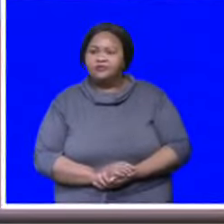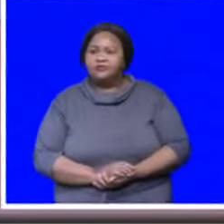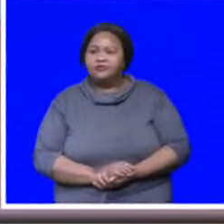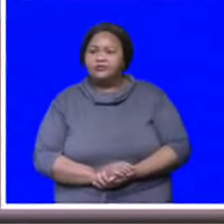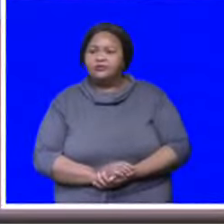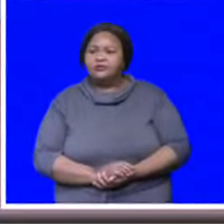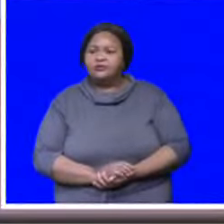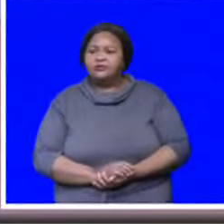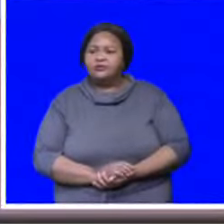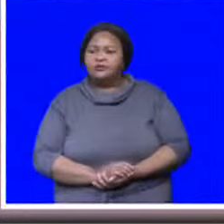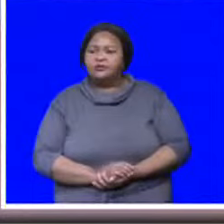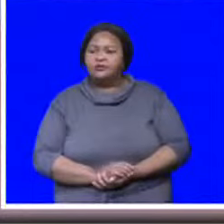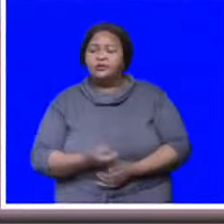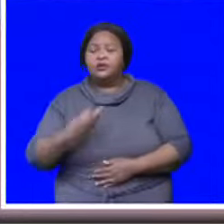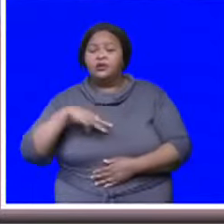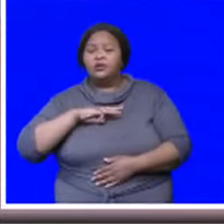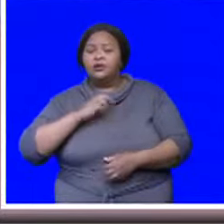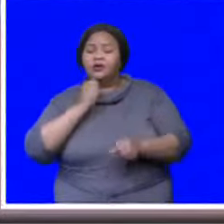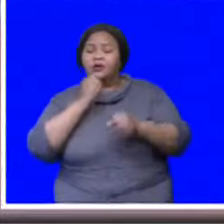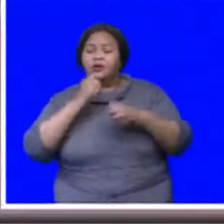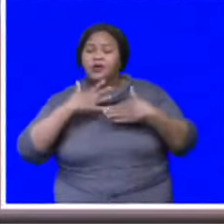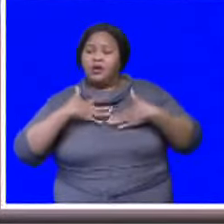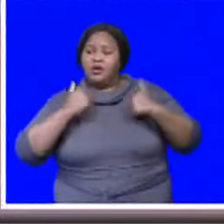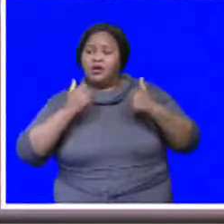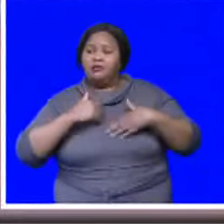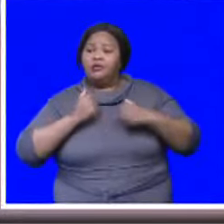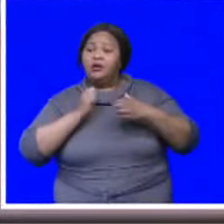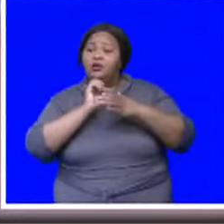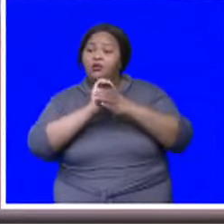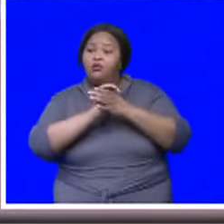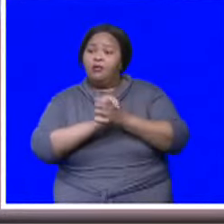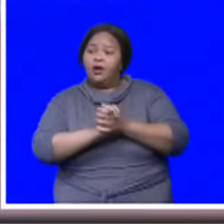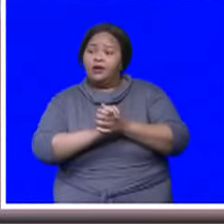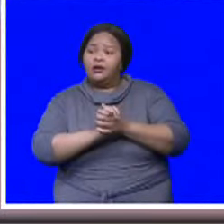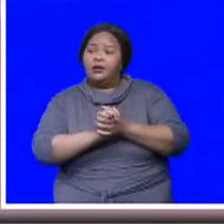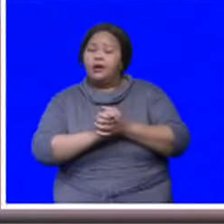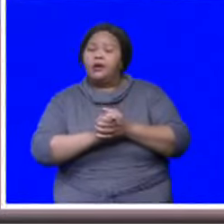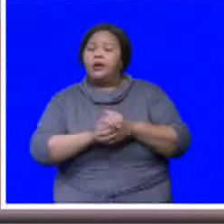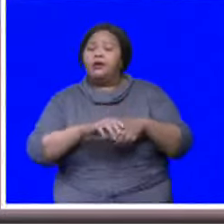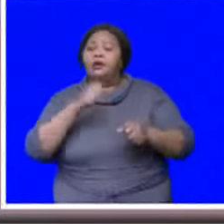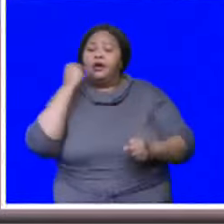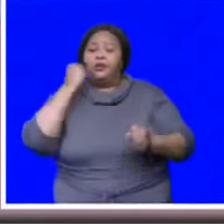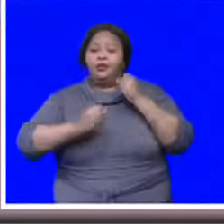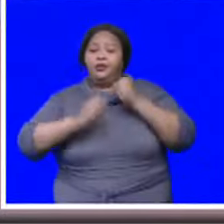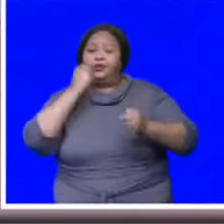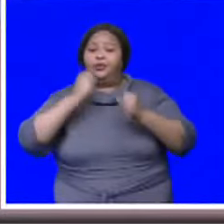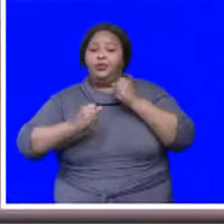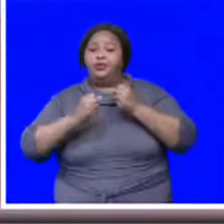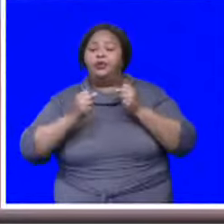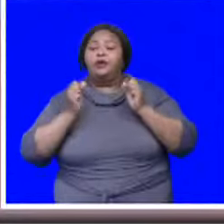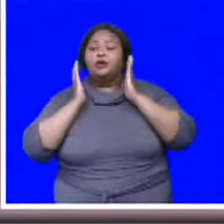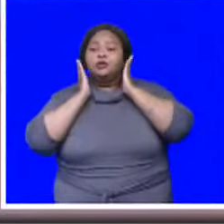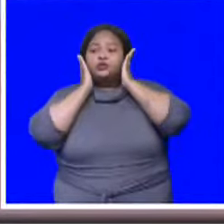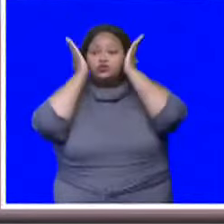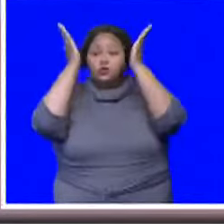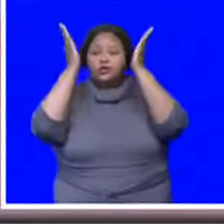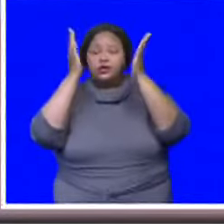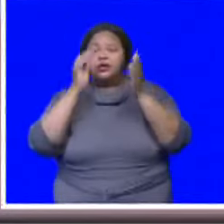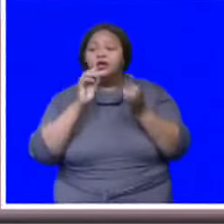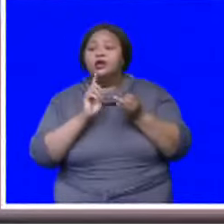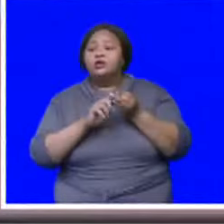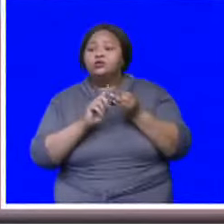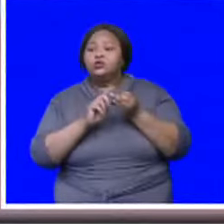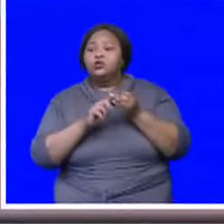a beautiful partnership between Athletics Eswatini and the Mbabane City Council, through which it has been made